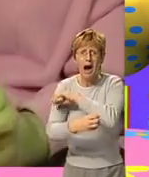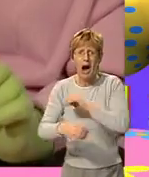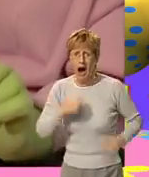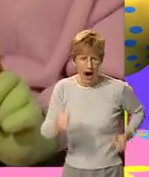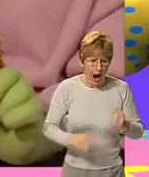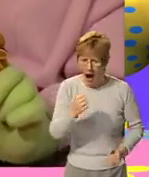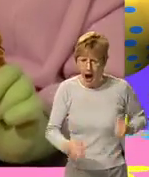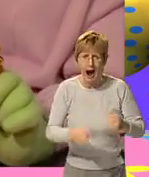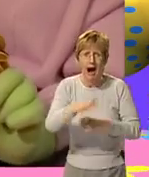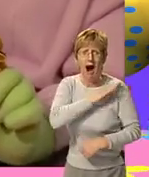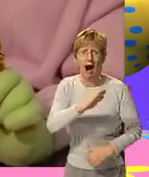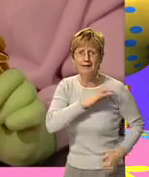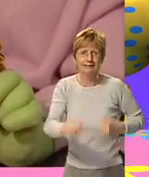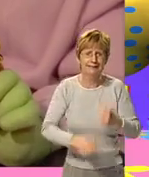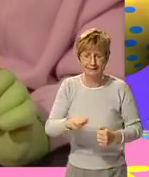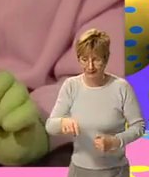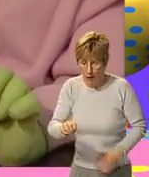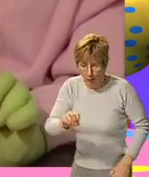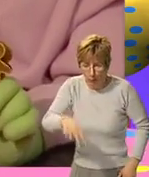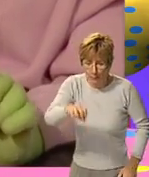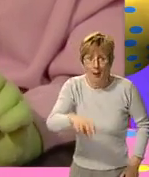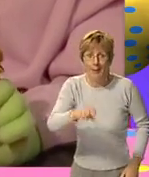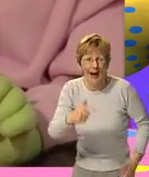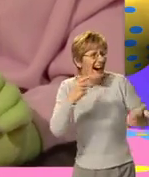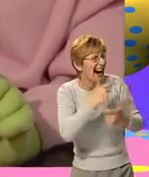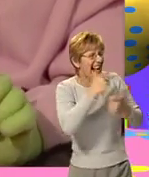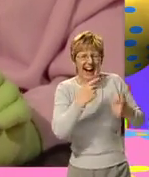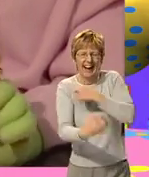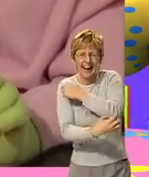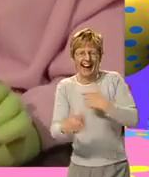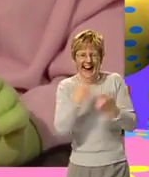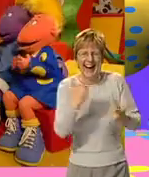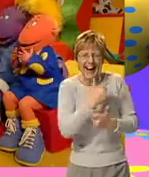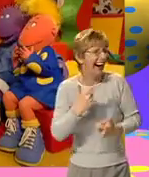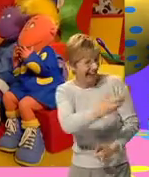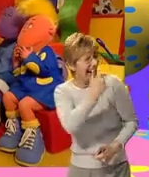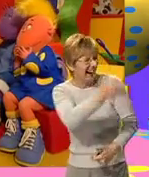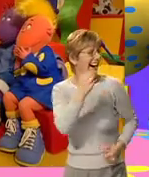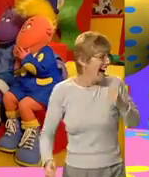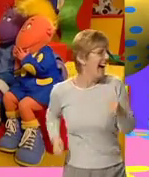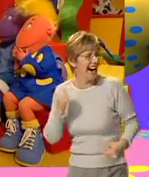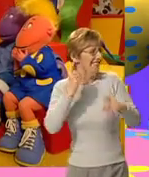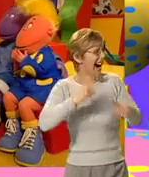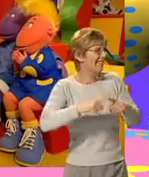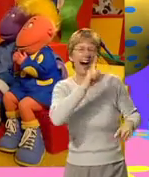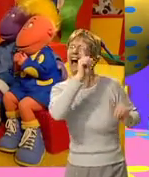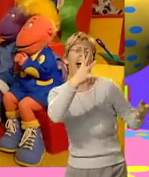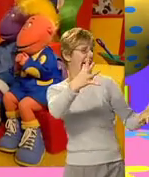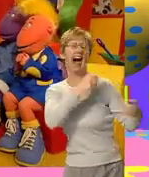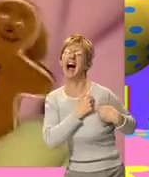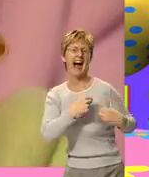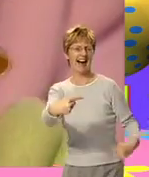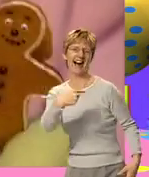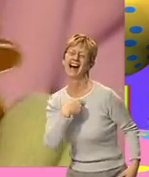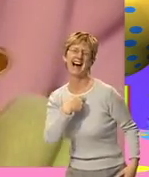through the garden. But the runaway gingerbread man just laughed. Run, run, as fast as you